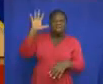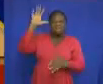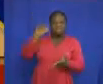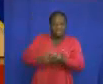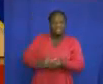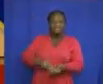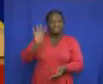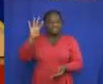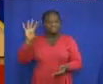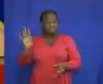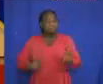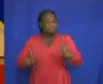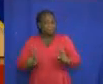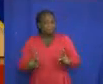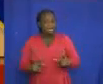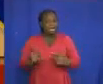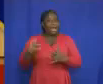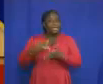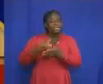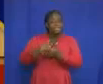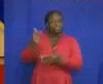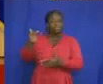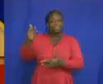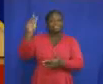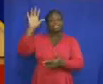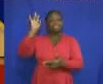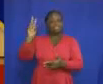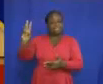5,444 persons as of 26 February to